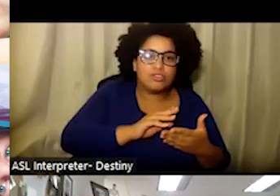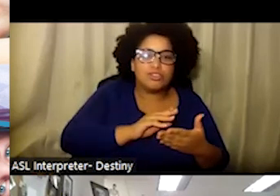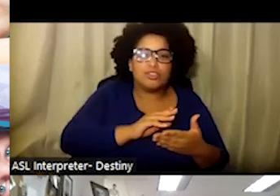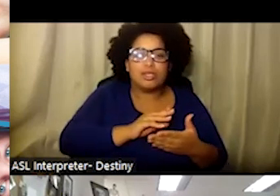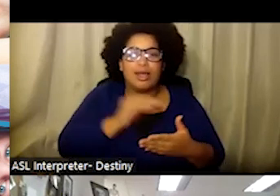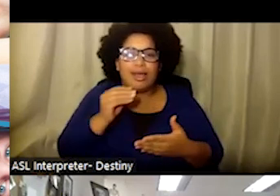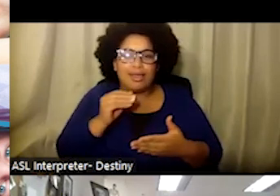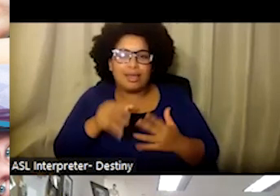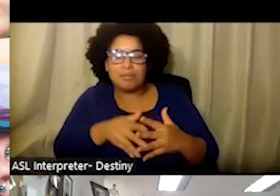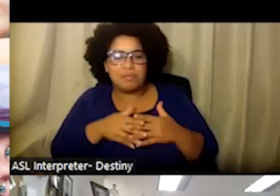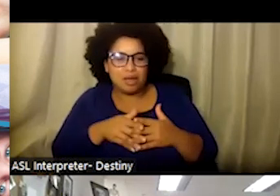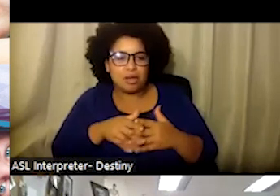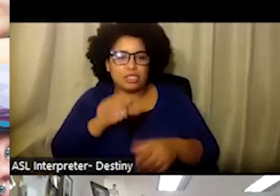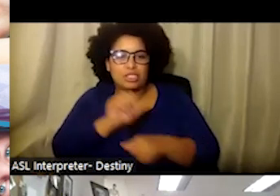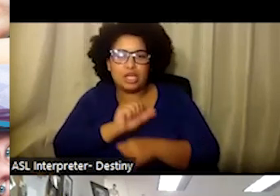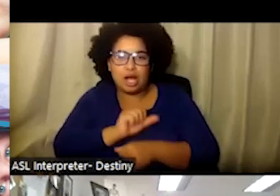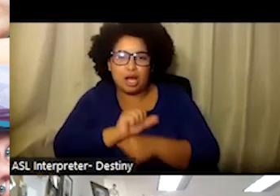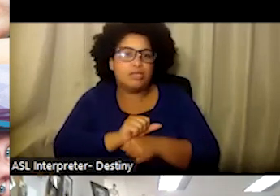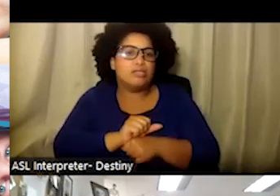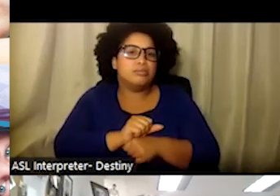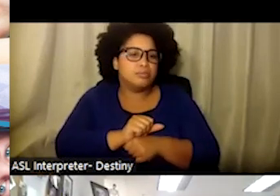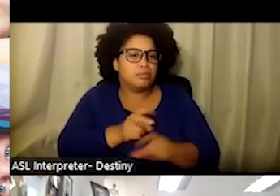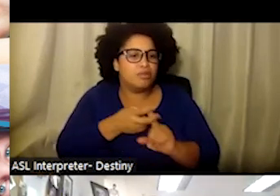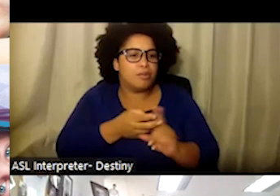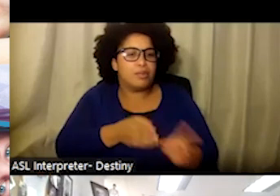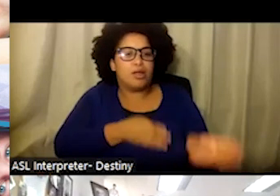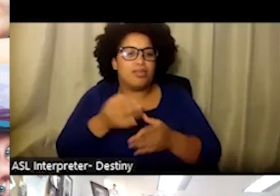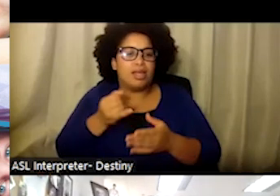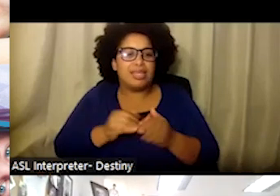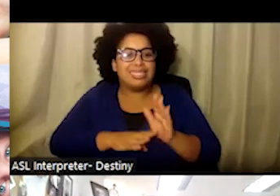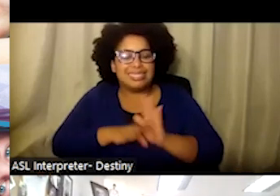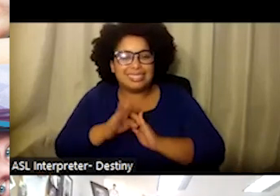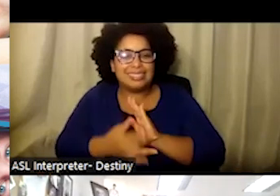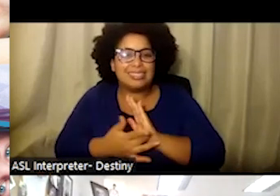million to pilot development of technology use, which is